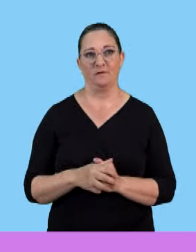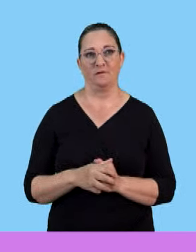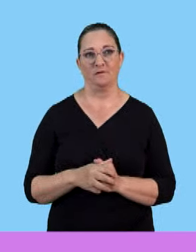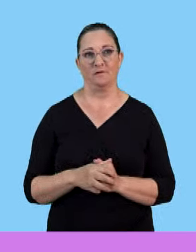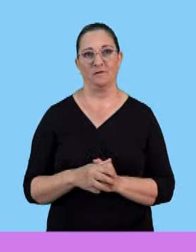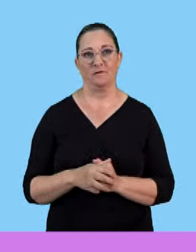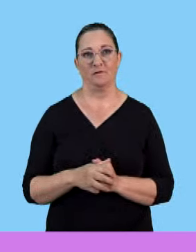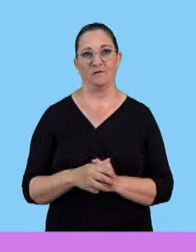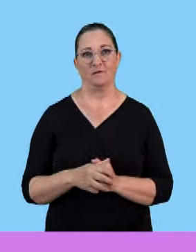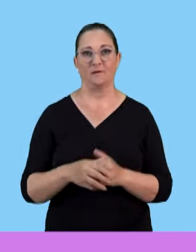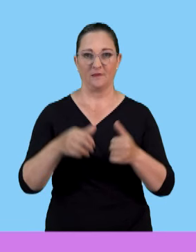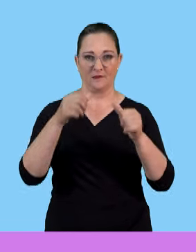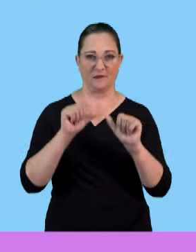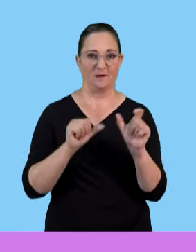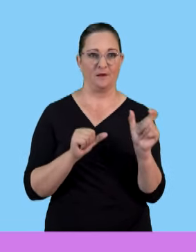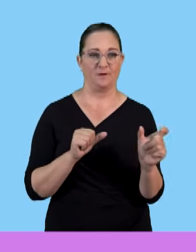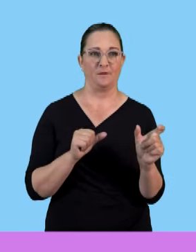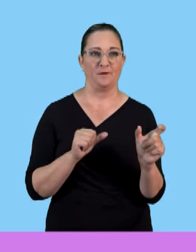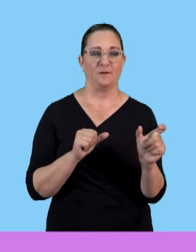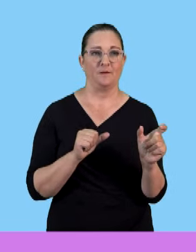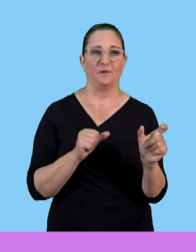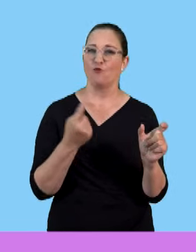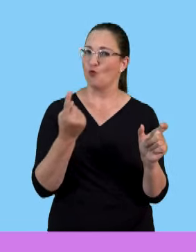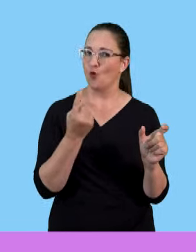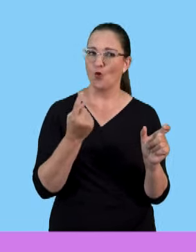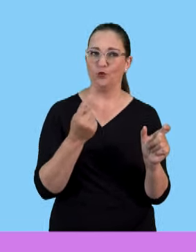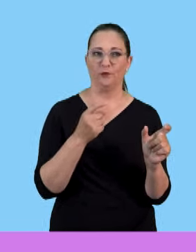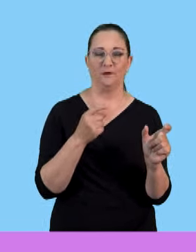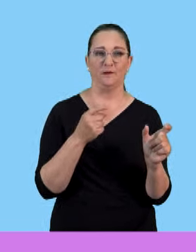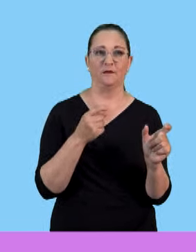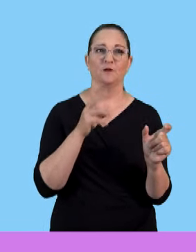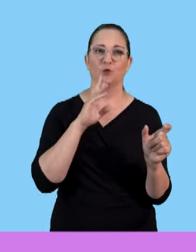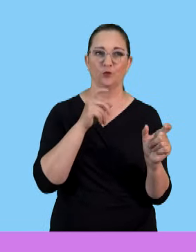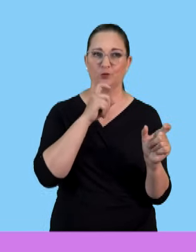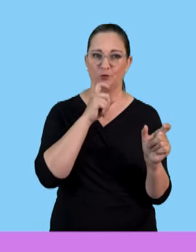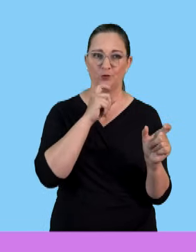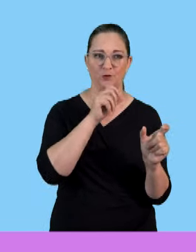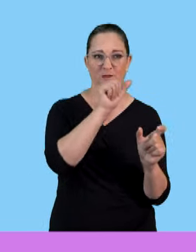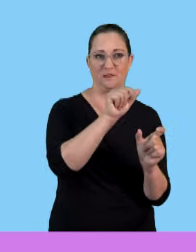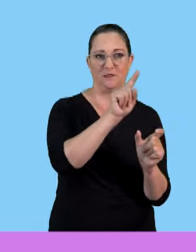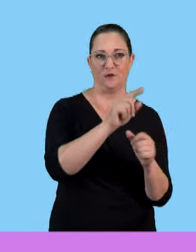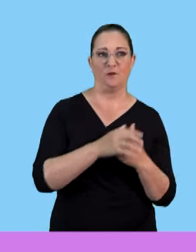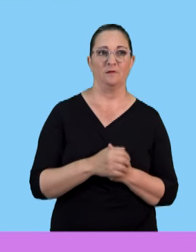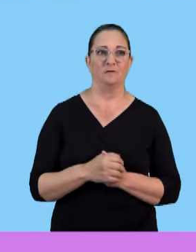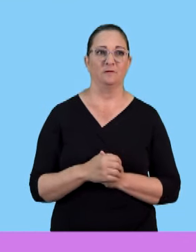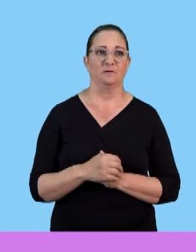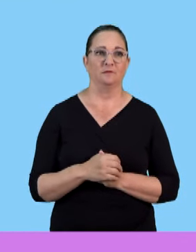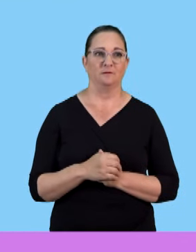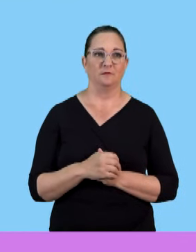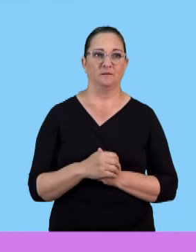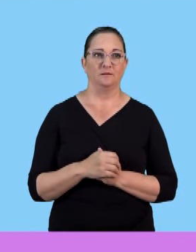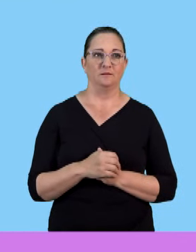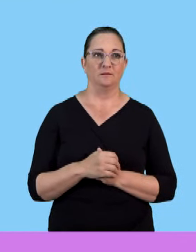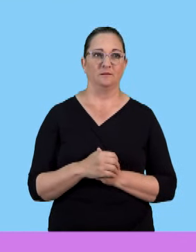So the next block, we are only taking 61.